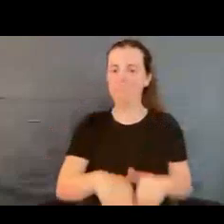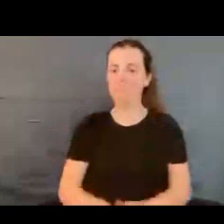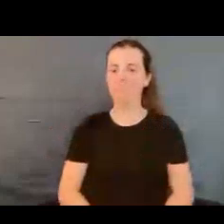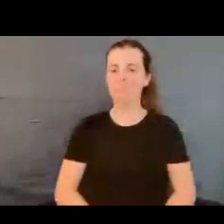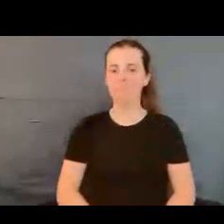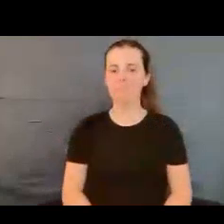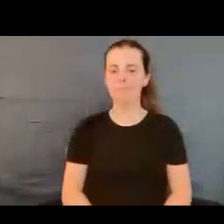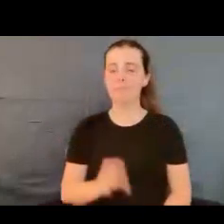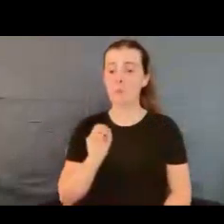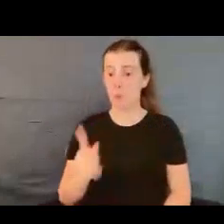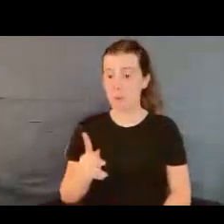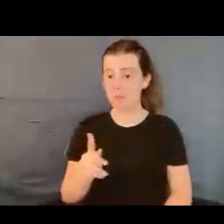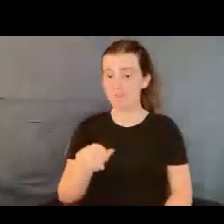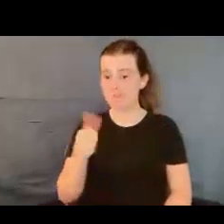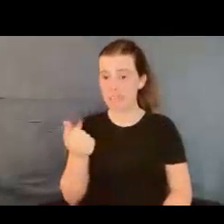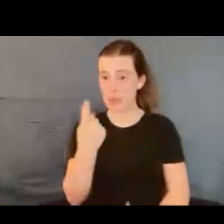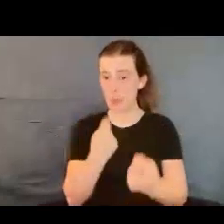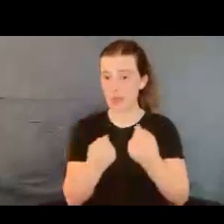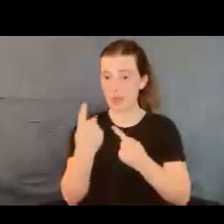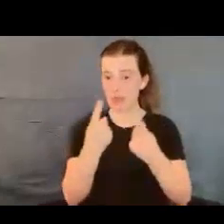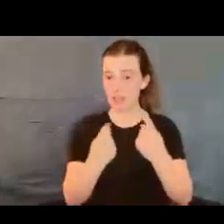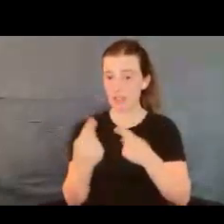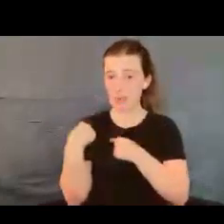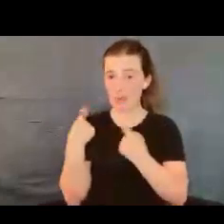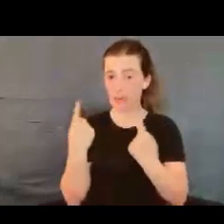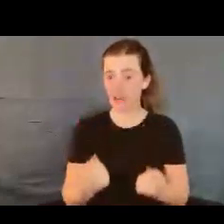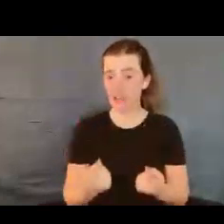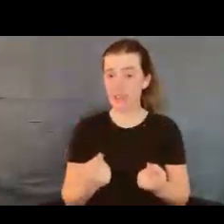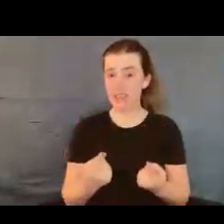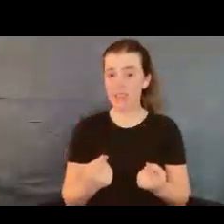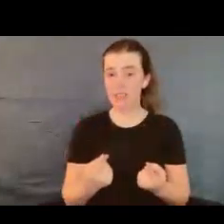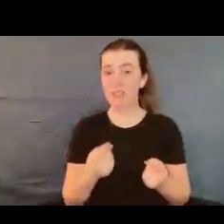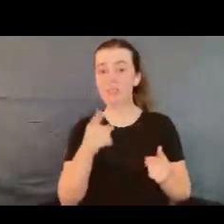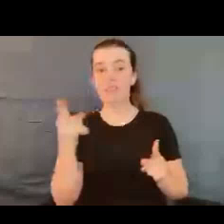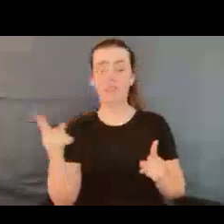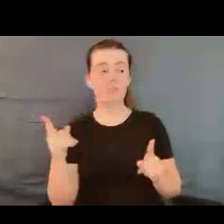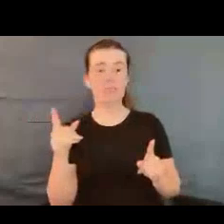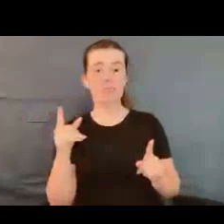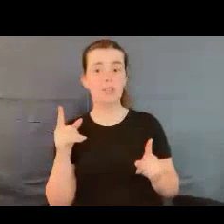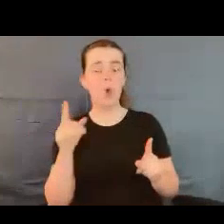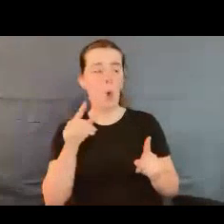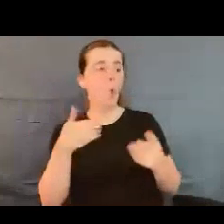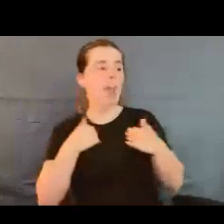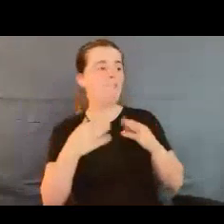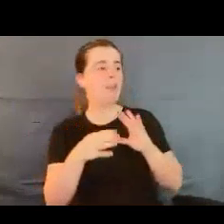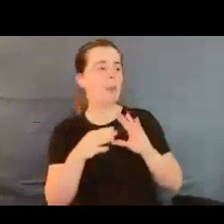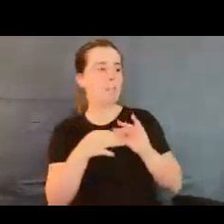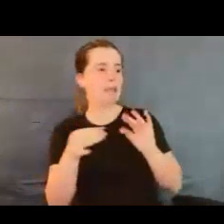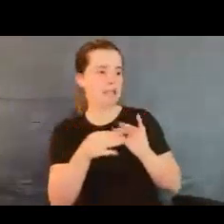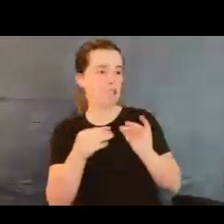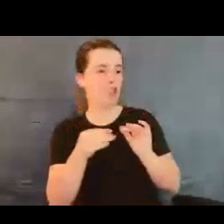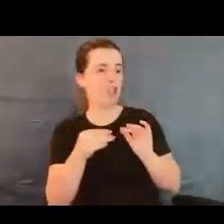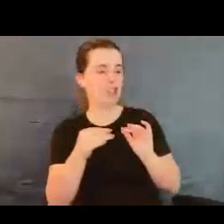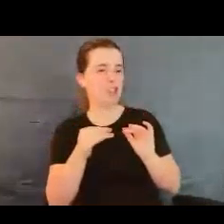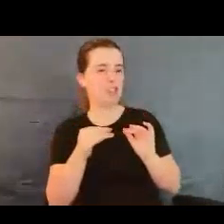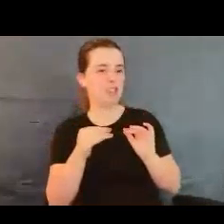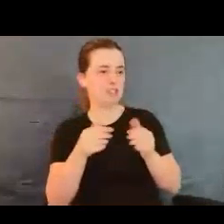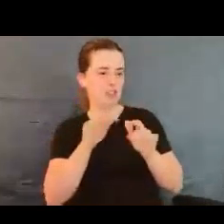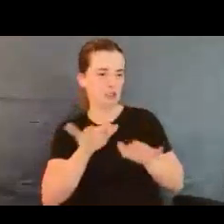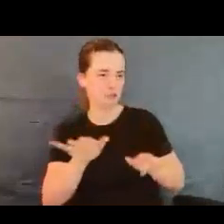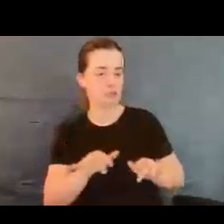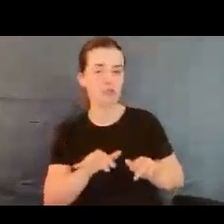All right. Any questions so far on the first Elena, section? there is a message in the chat. If you want to address it now, that's fine, Oh, or you great. can do